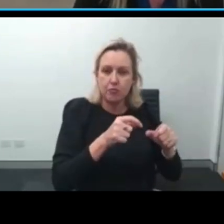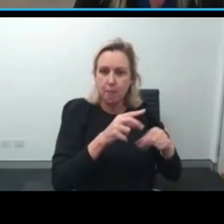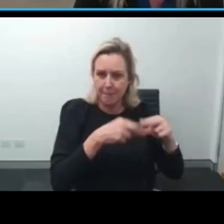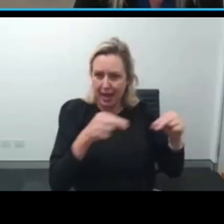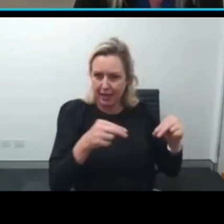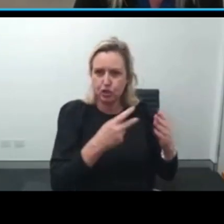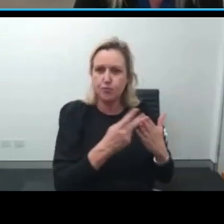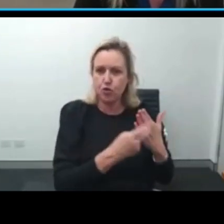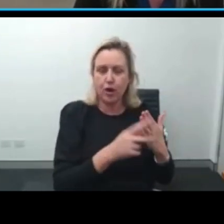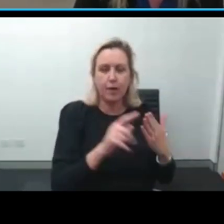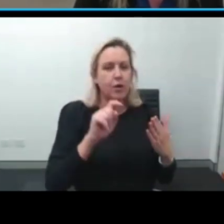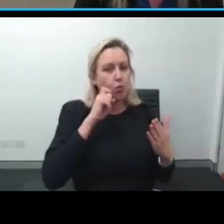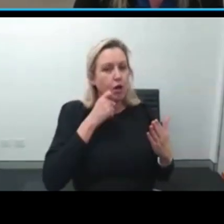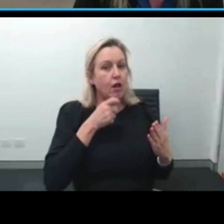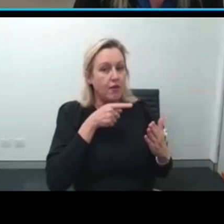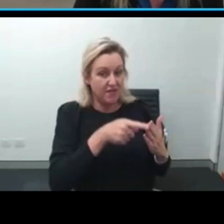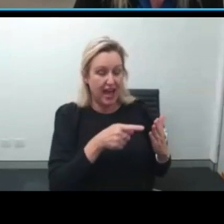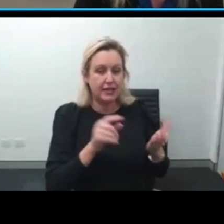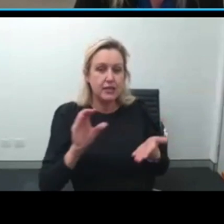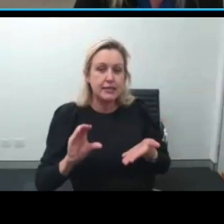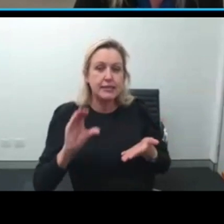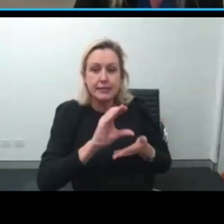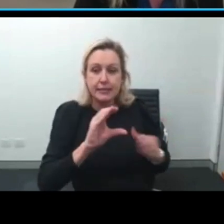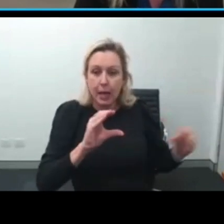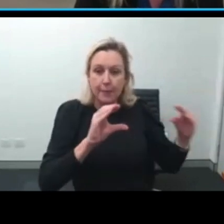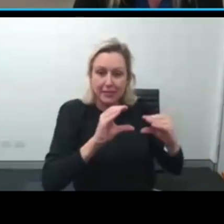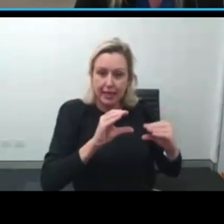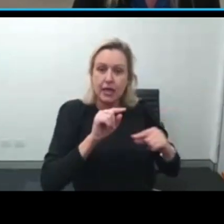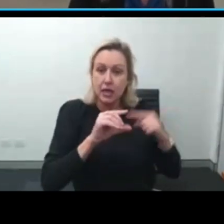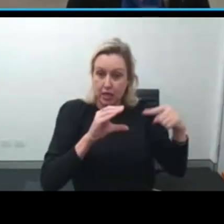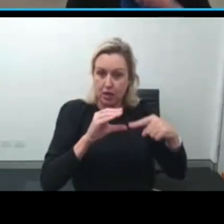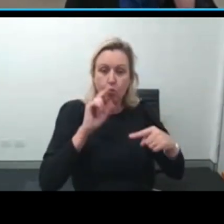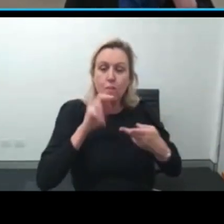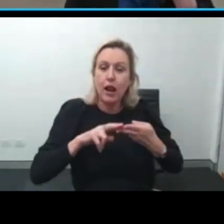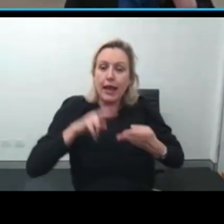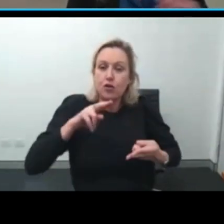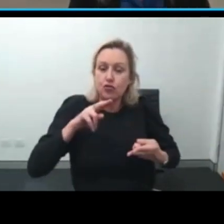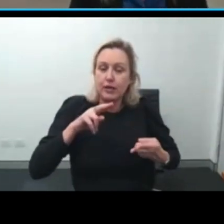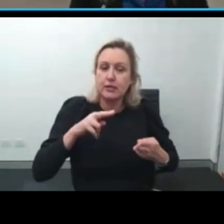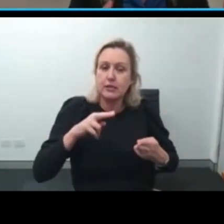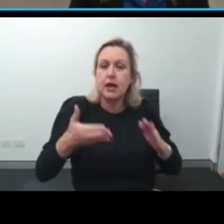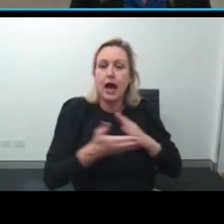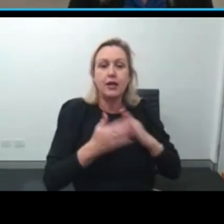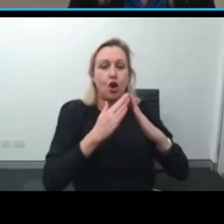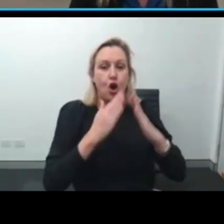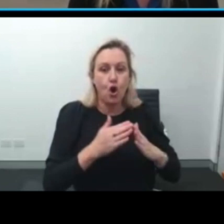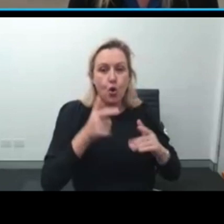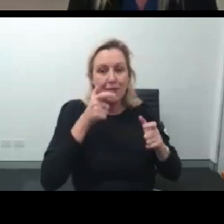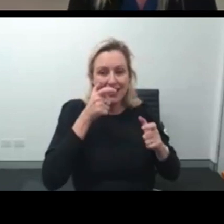doing is increasing the Home Care Packages subsidy-based funding through the Home Care Packages subsidy